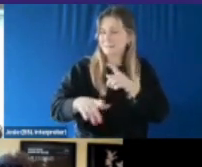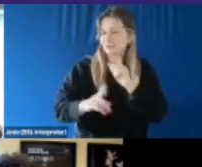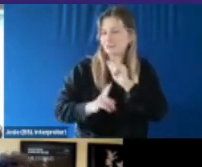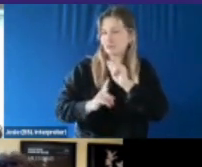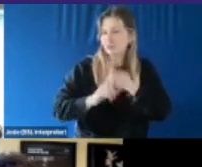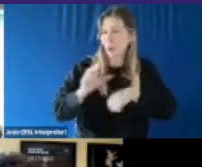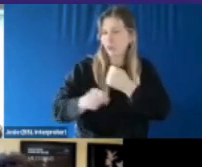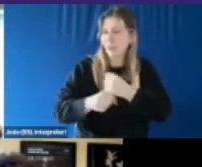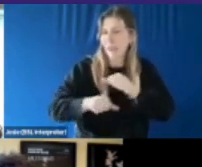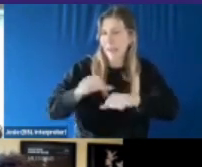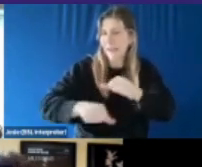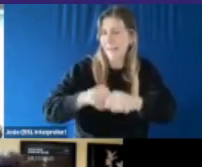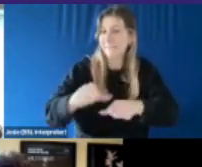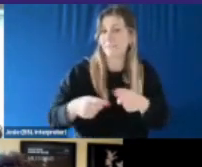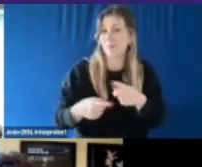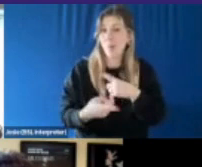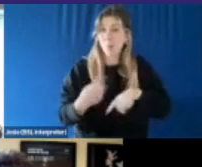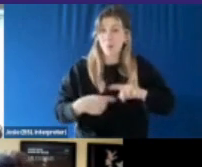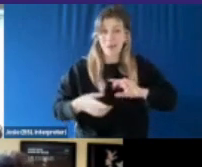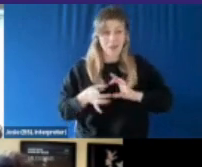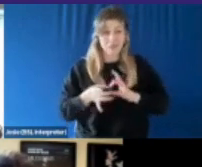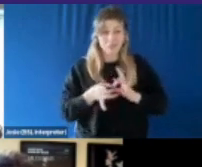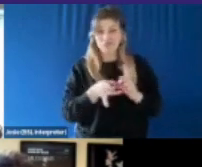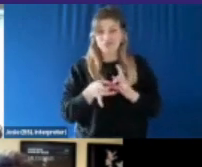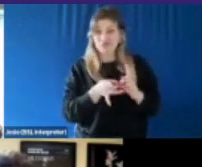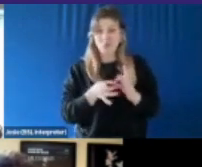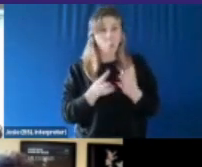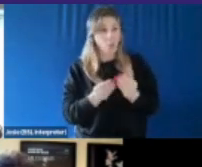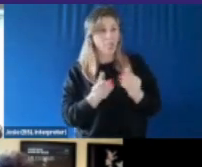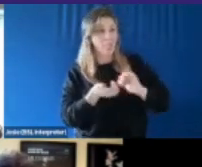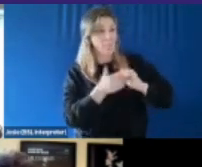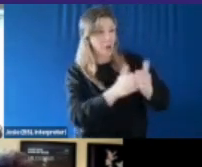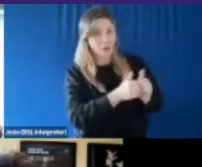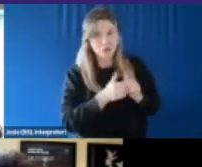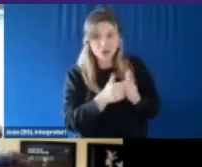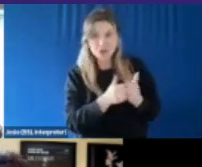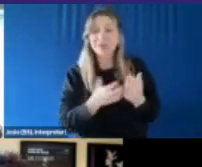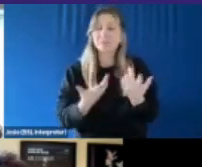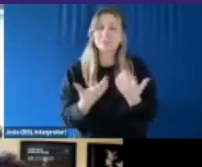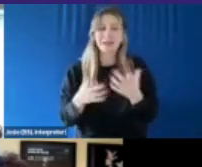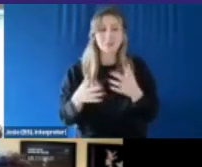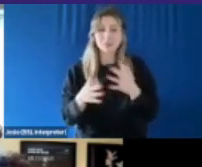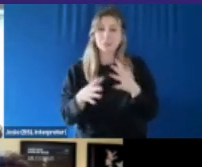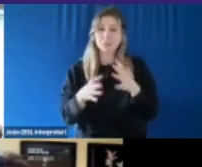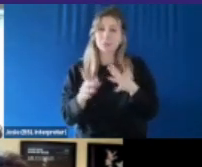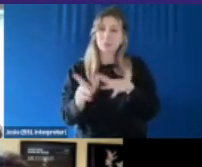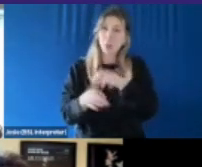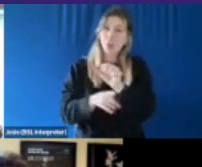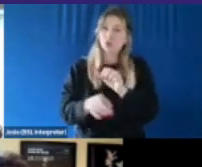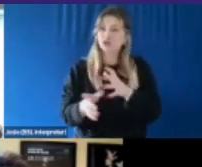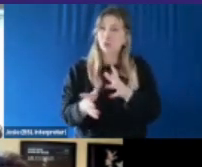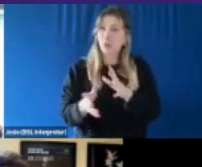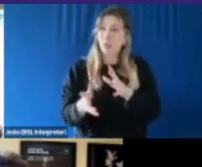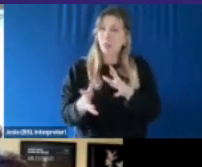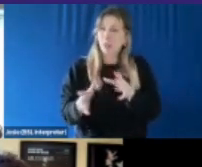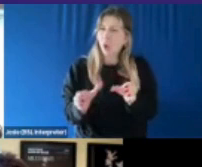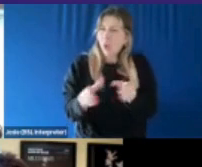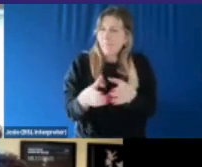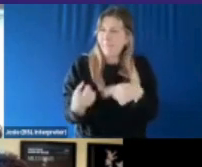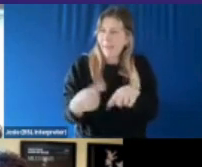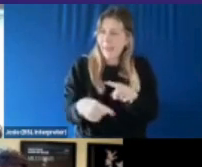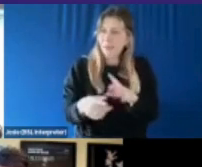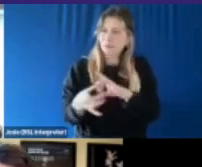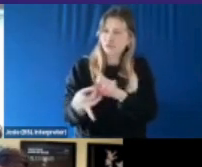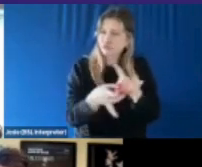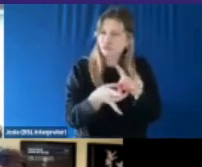and Places, local cultural education partnerships, and cultural compacts. The how-to series was developed in response